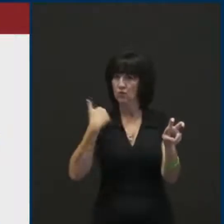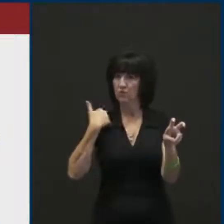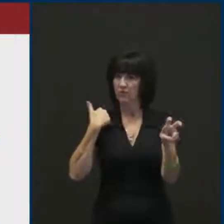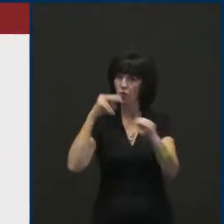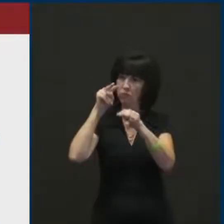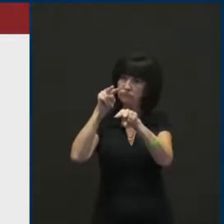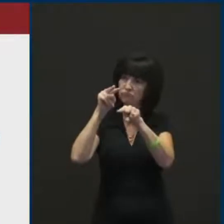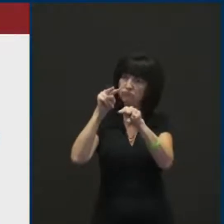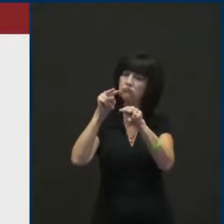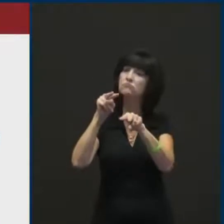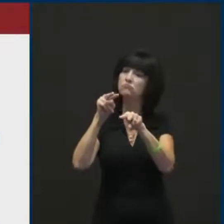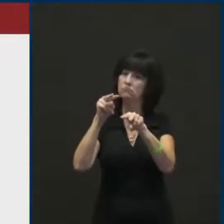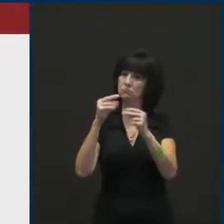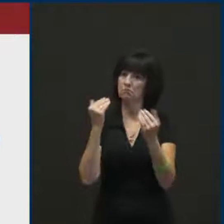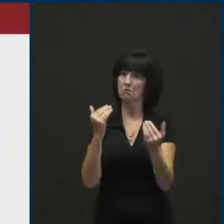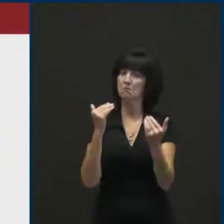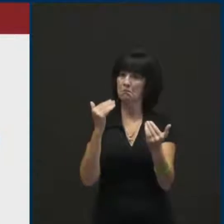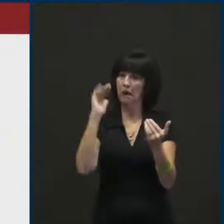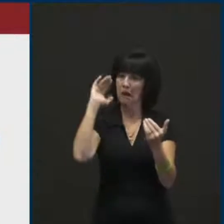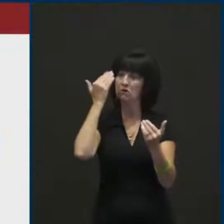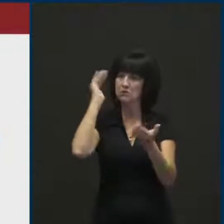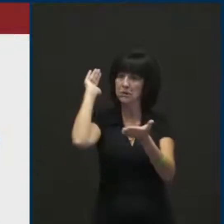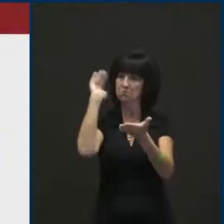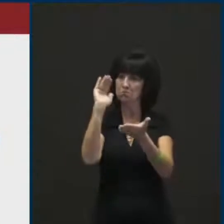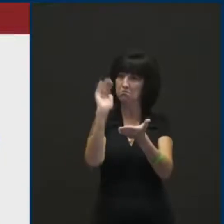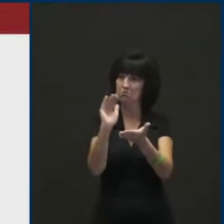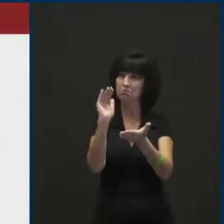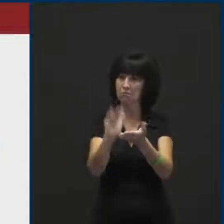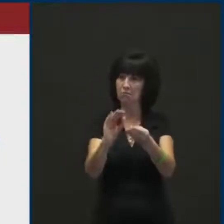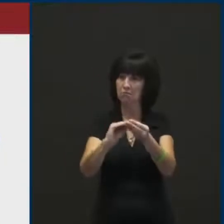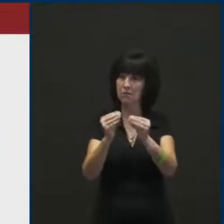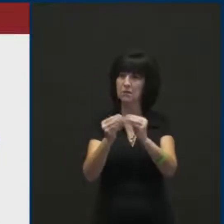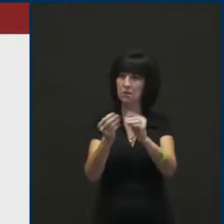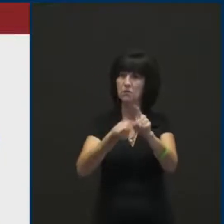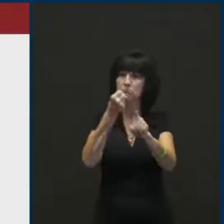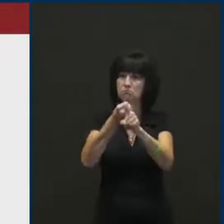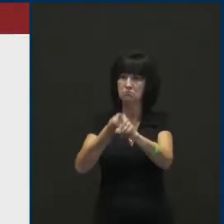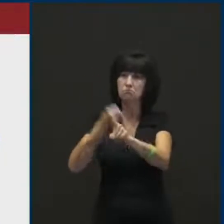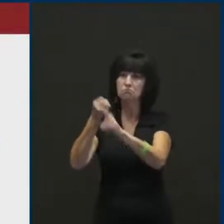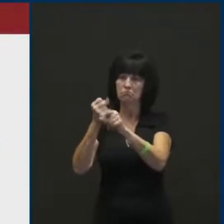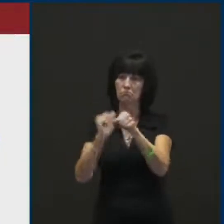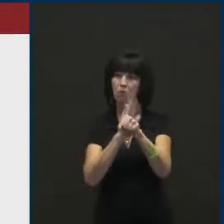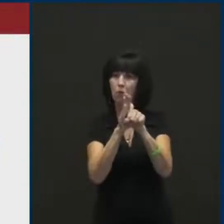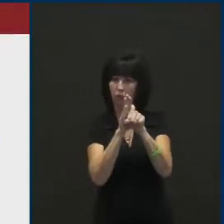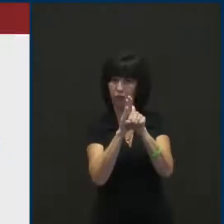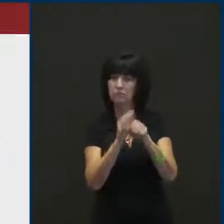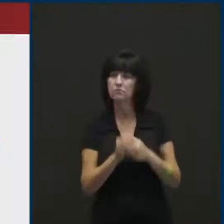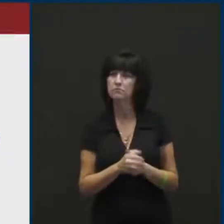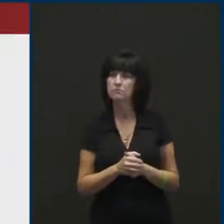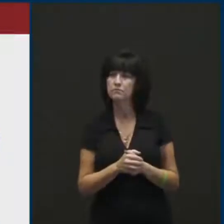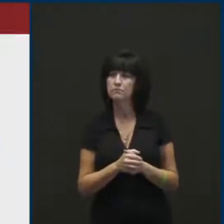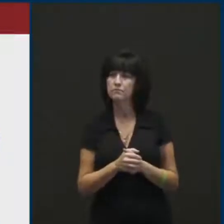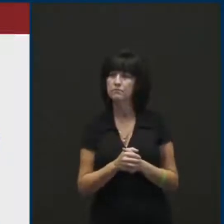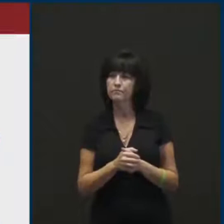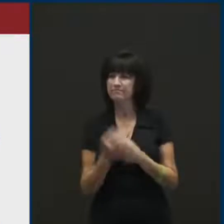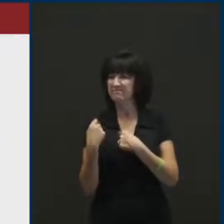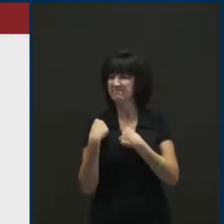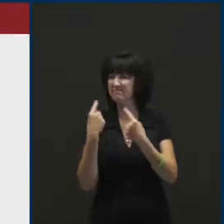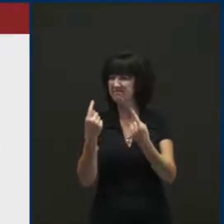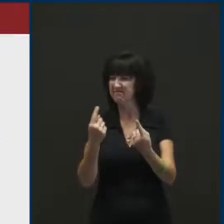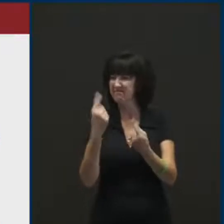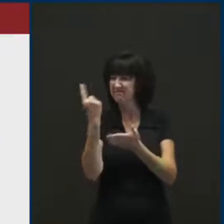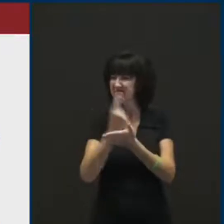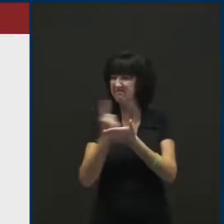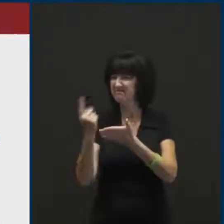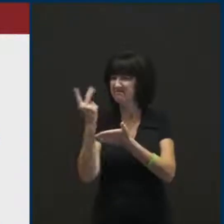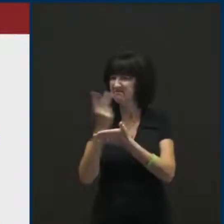on, we're seeing some decreases in case rates over the last couple of weeks,